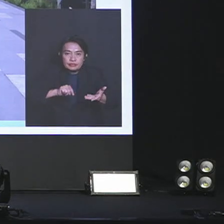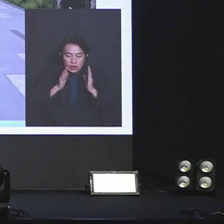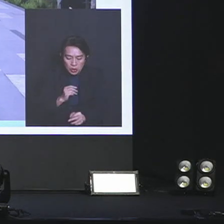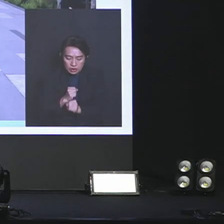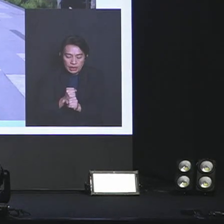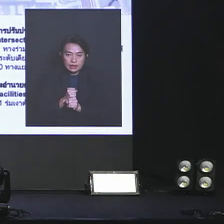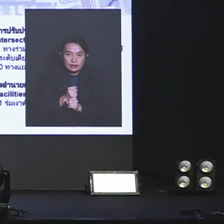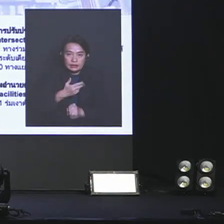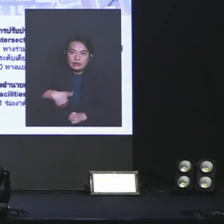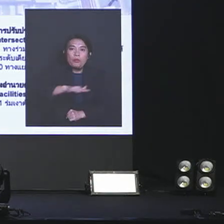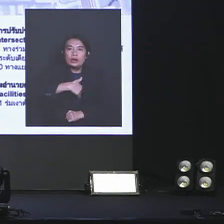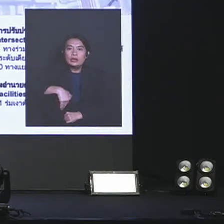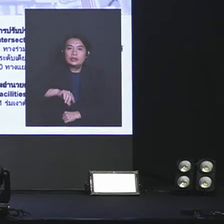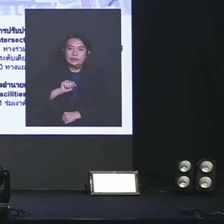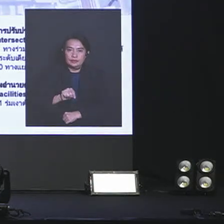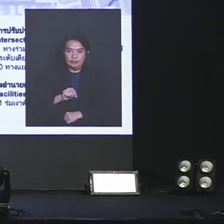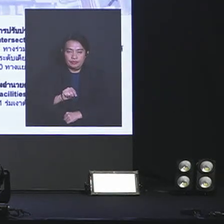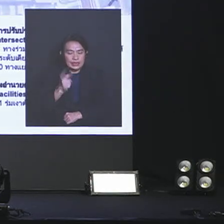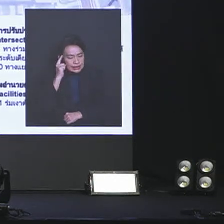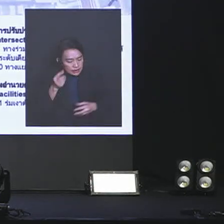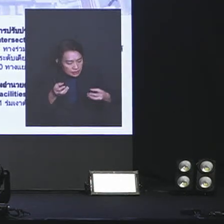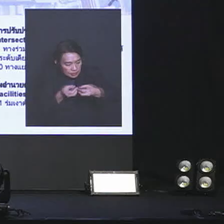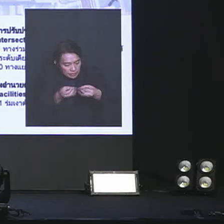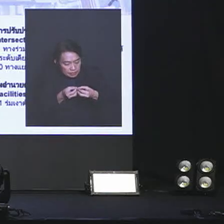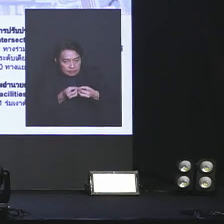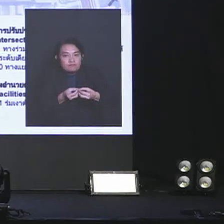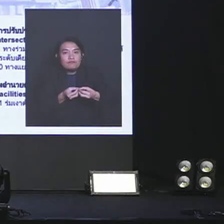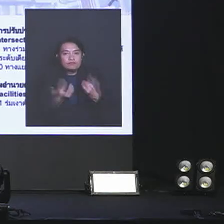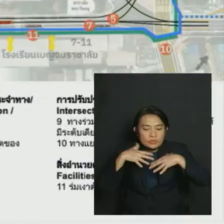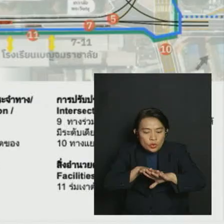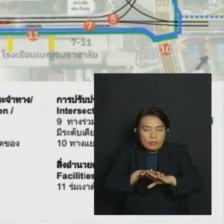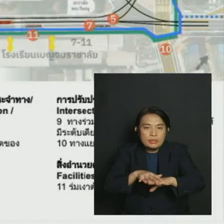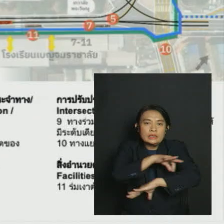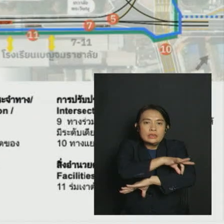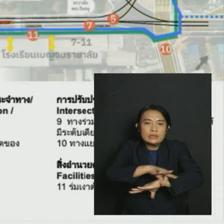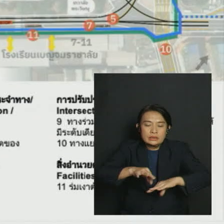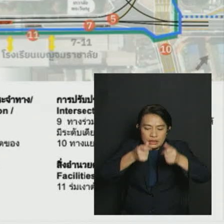design. Yeah. So I would like to talk one area that we